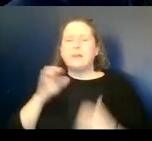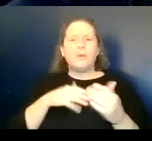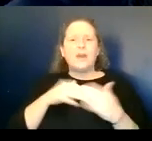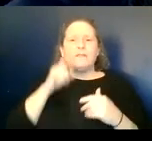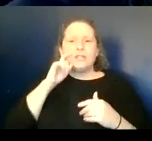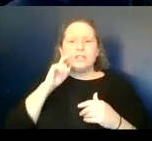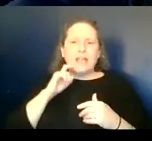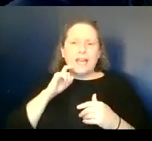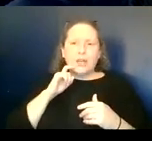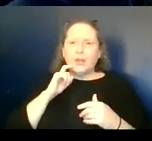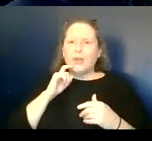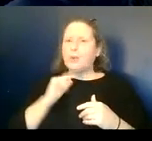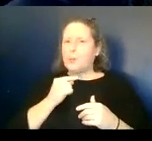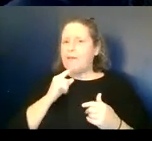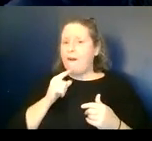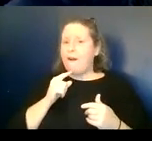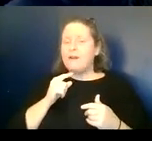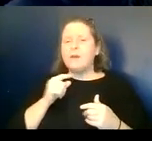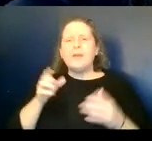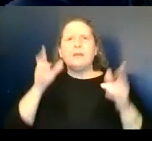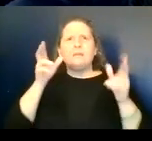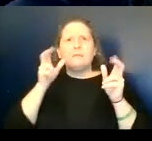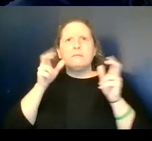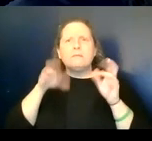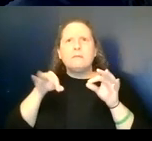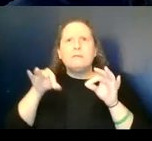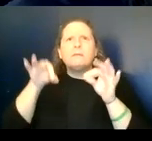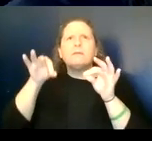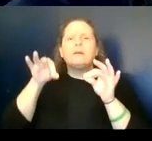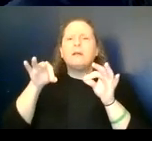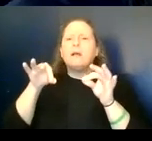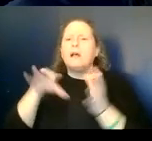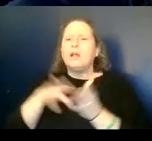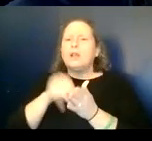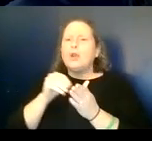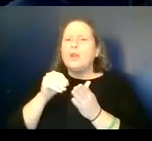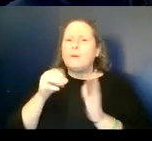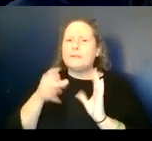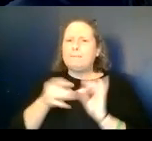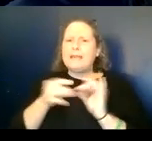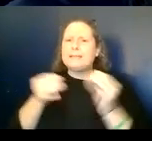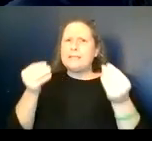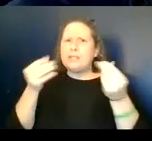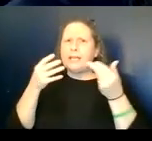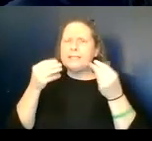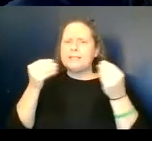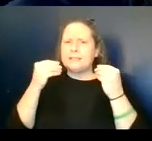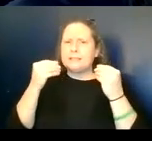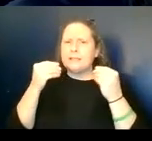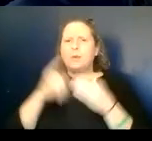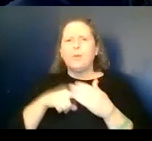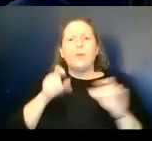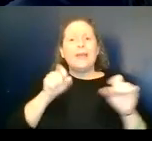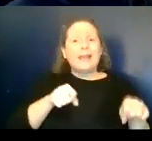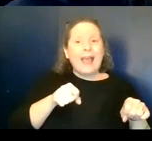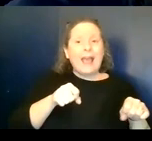these messages, right? That what we can and can't do, or should or shouldn't do. And we have